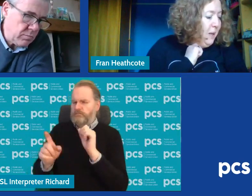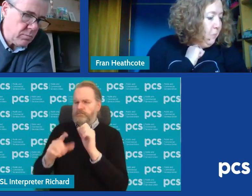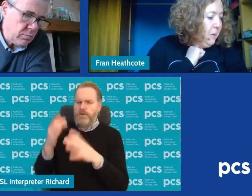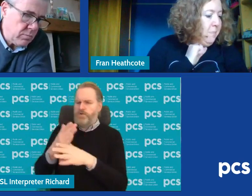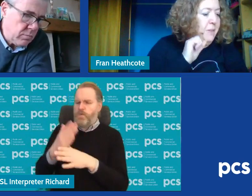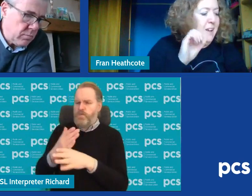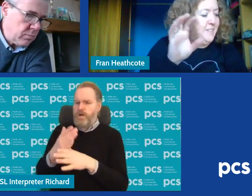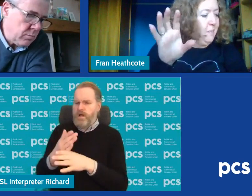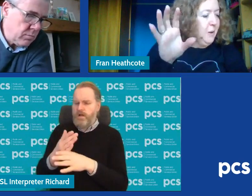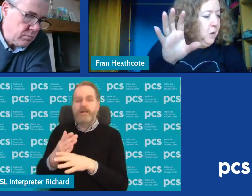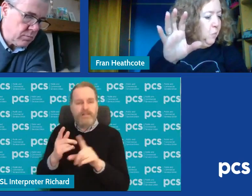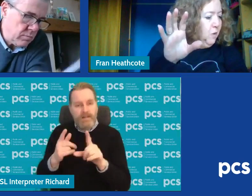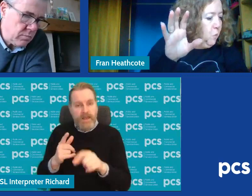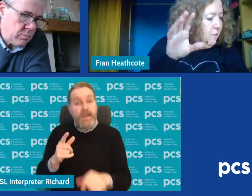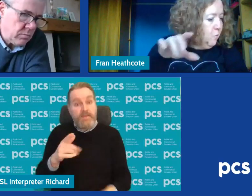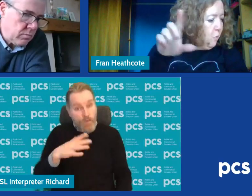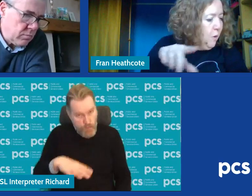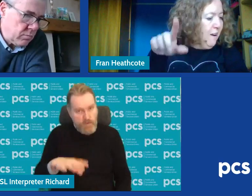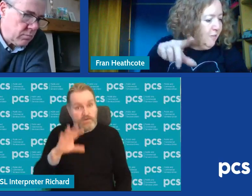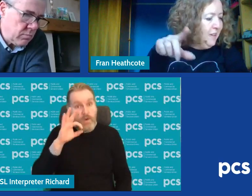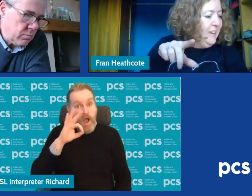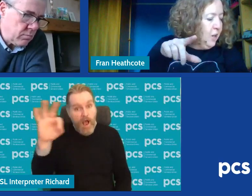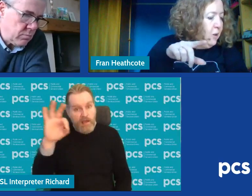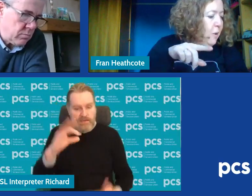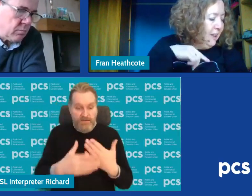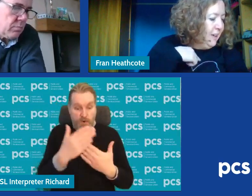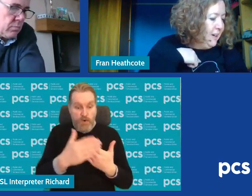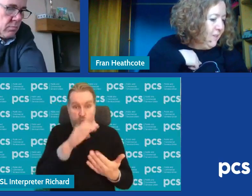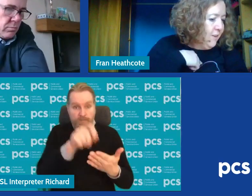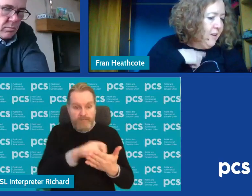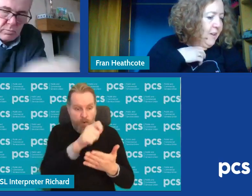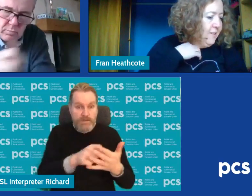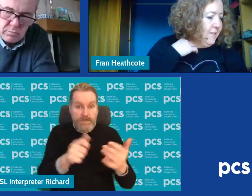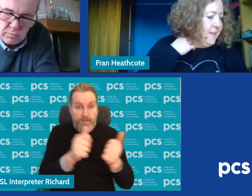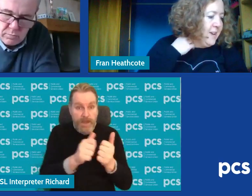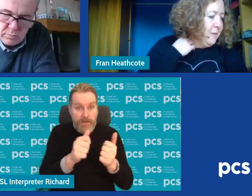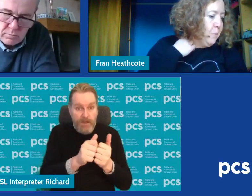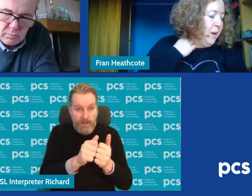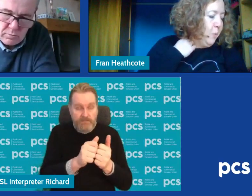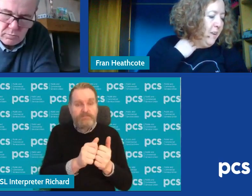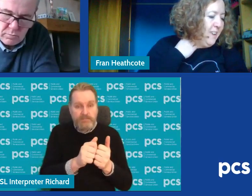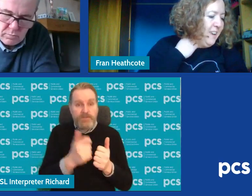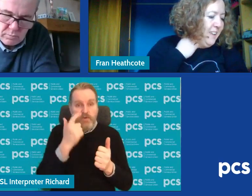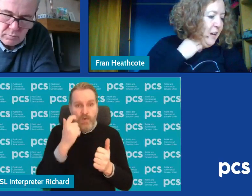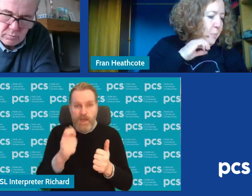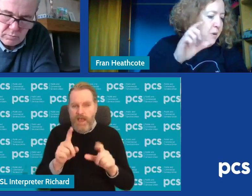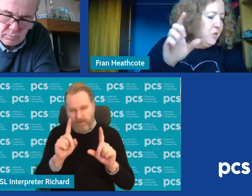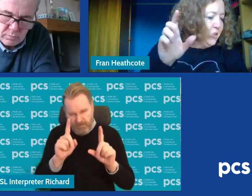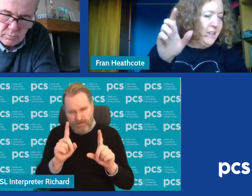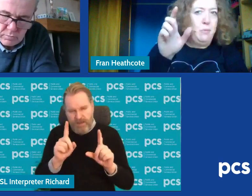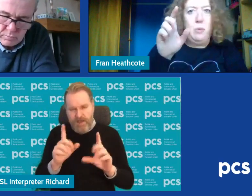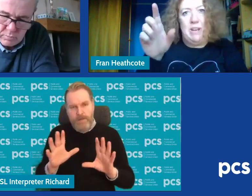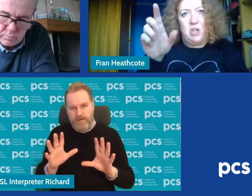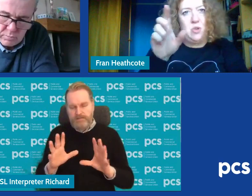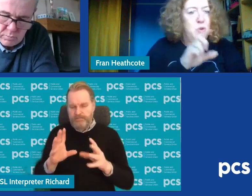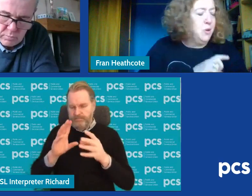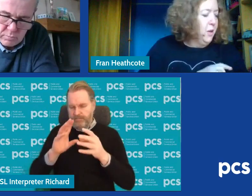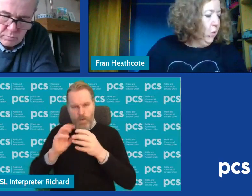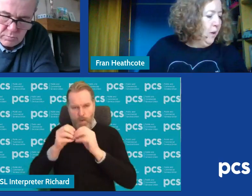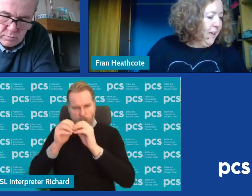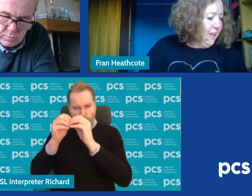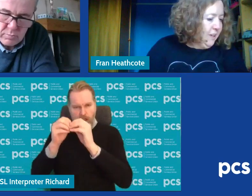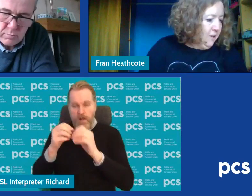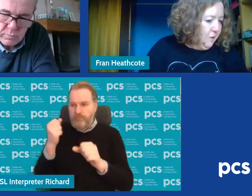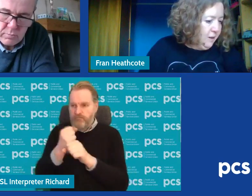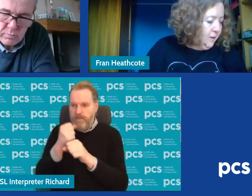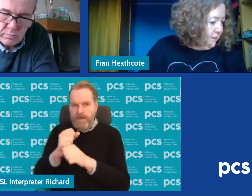new ballot paper. That's something we're aware of. The link only went live today, but we're taking that up urgently and we'll make sure